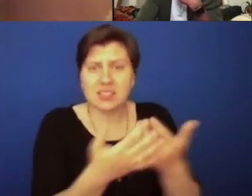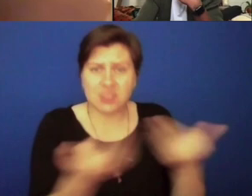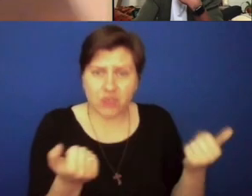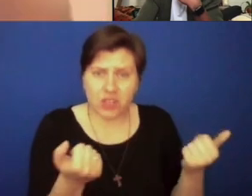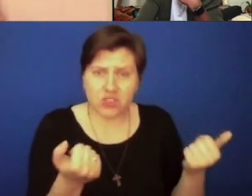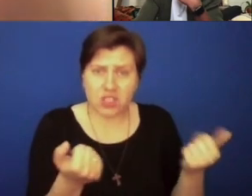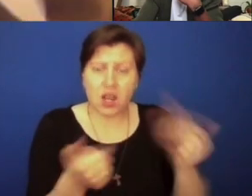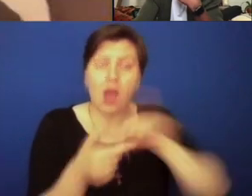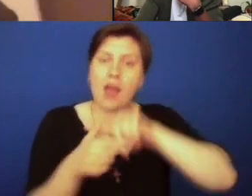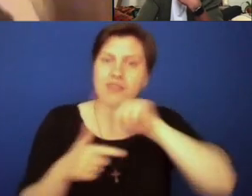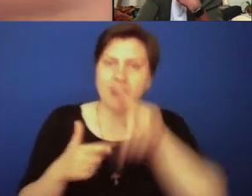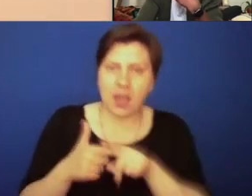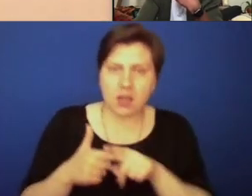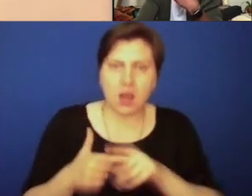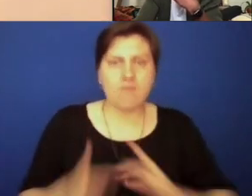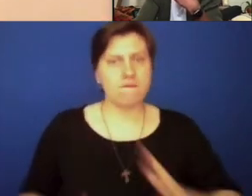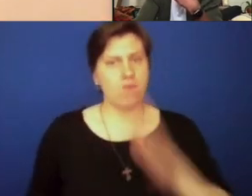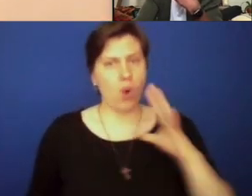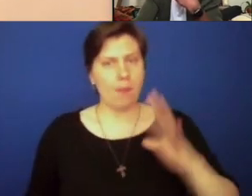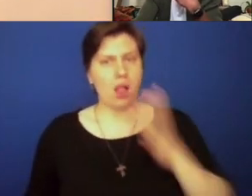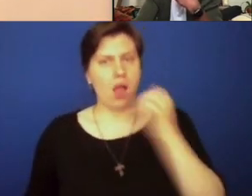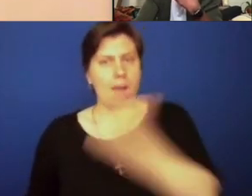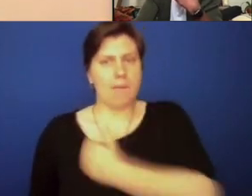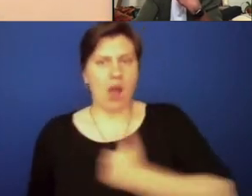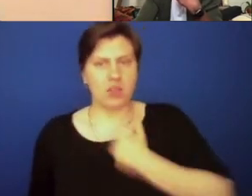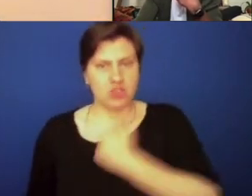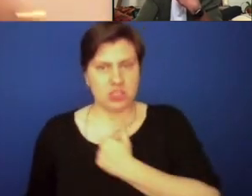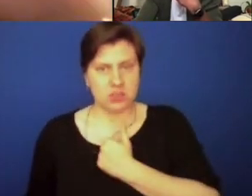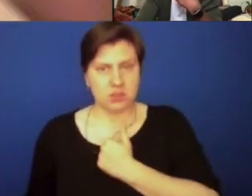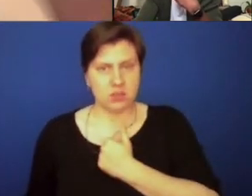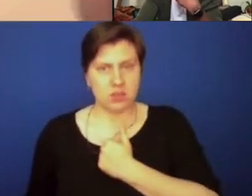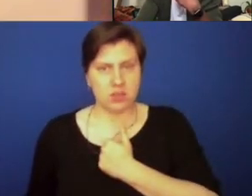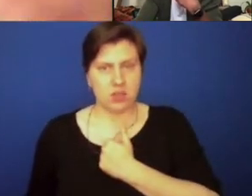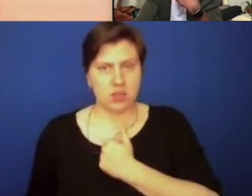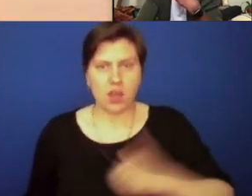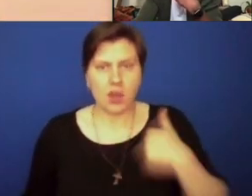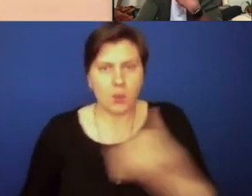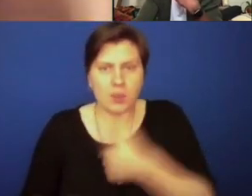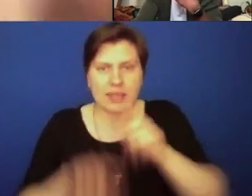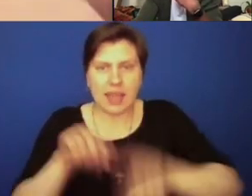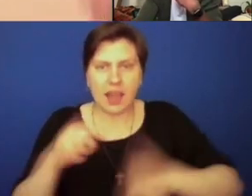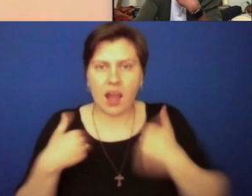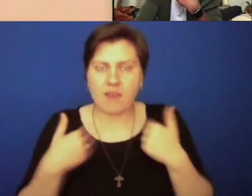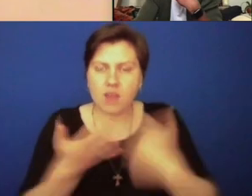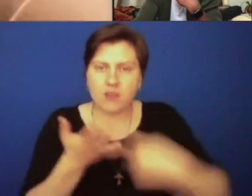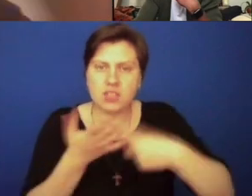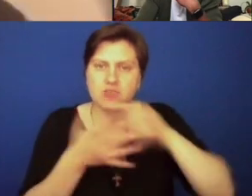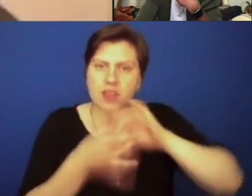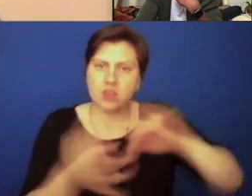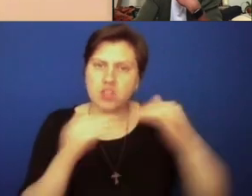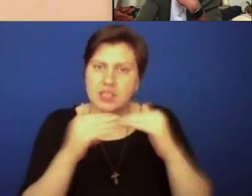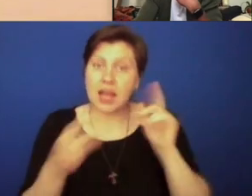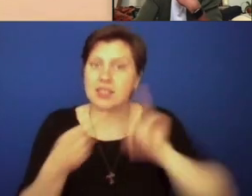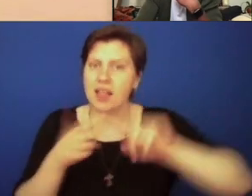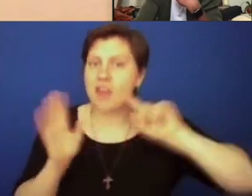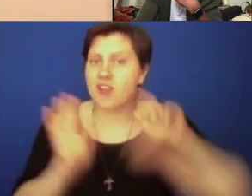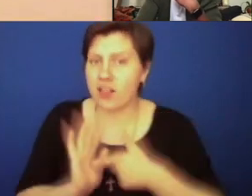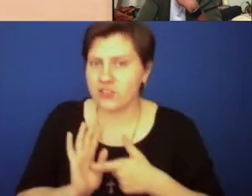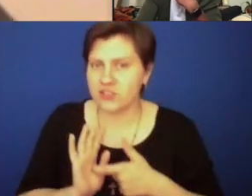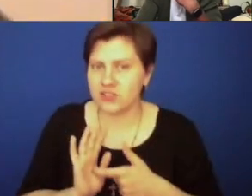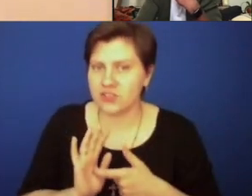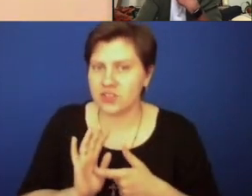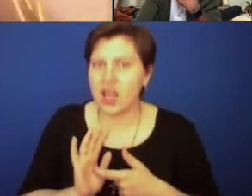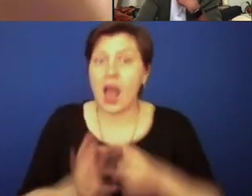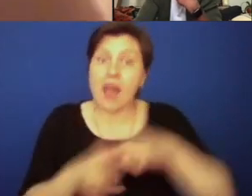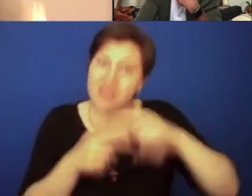and then to sort of make the formal apology? We don't even begin to sort of have conversations around justice until we can even acknowledge it.